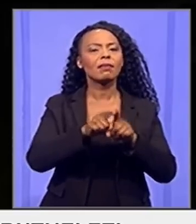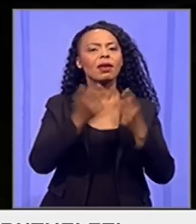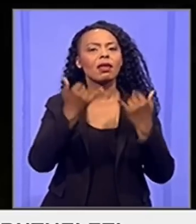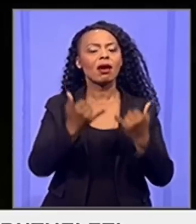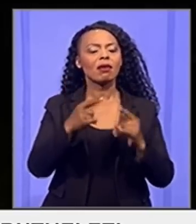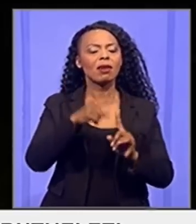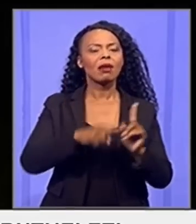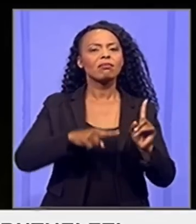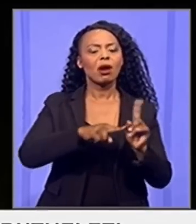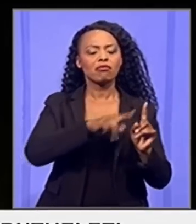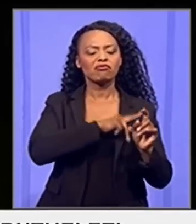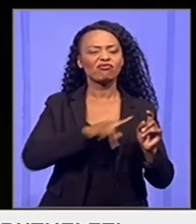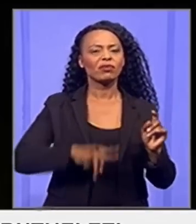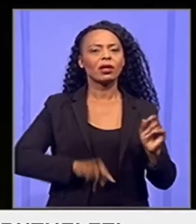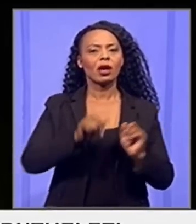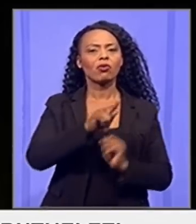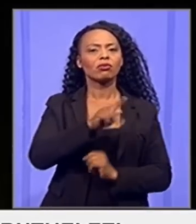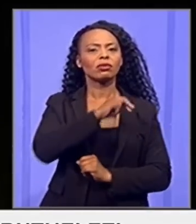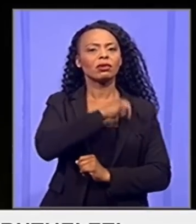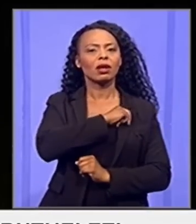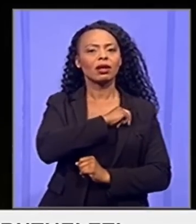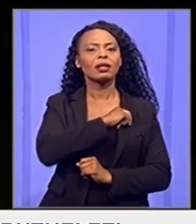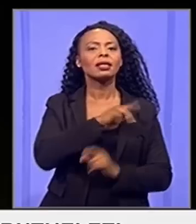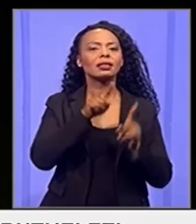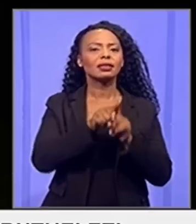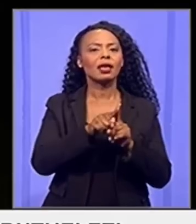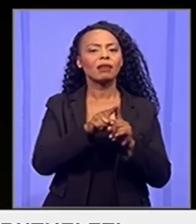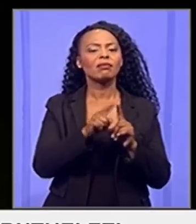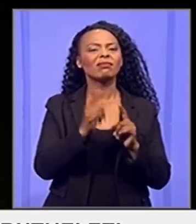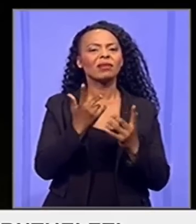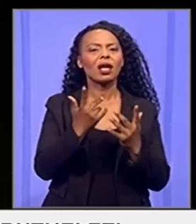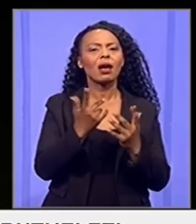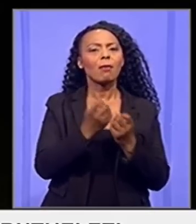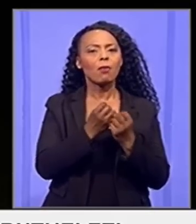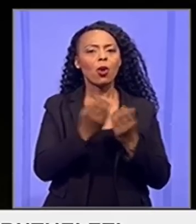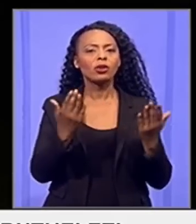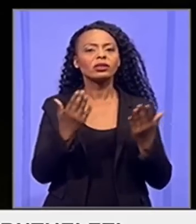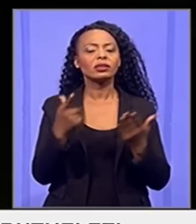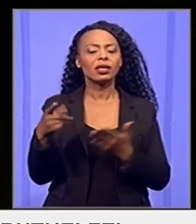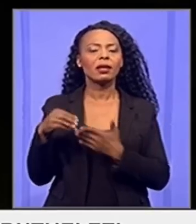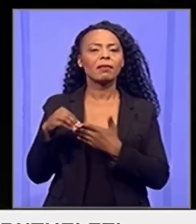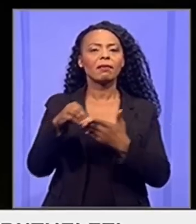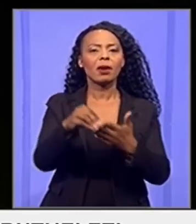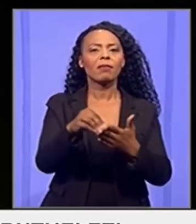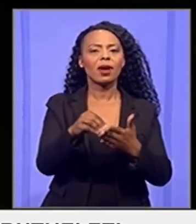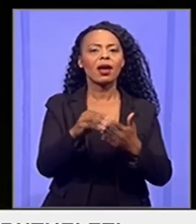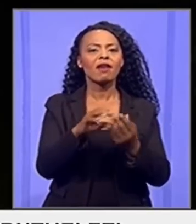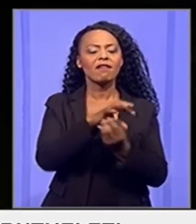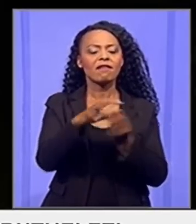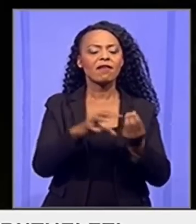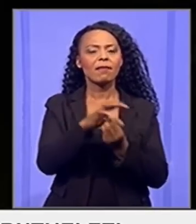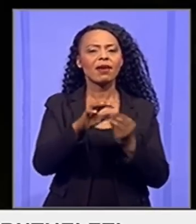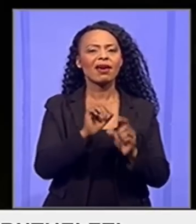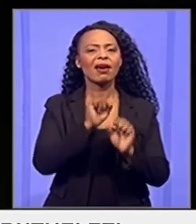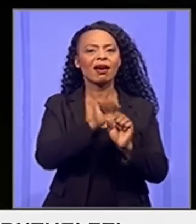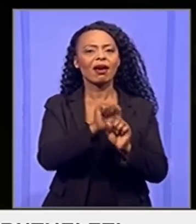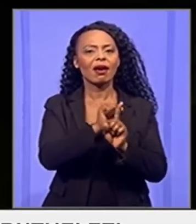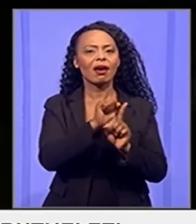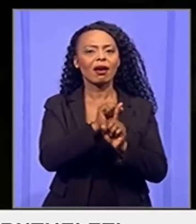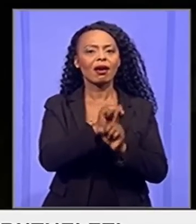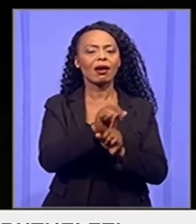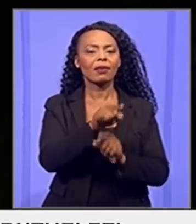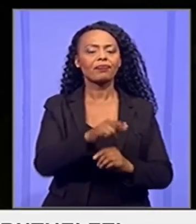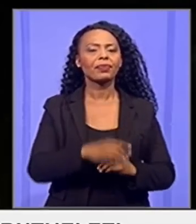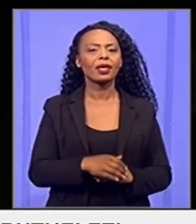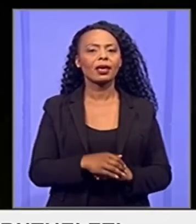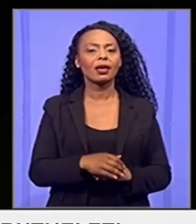KwaZulu mme o ne a tsewa gape jaaka ngwana o ne a tsewa gape a isiwa ko lelapeng la batsadi ba gagwe le leng gore ga jana